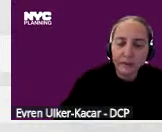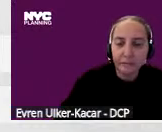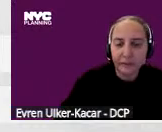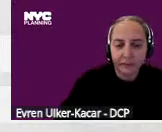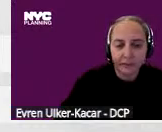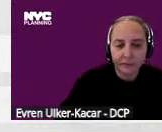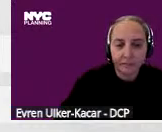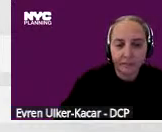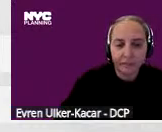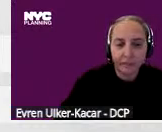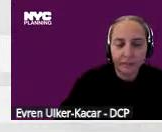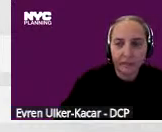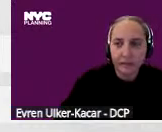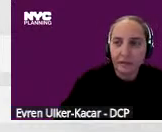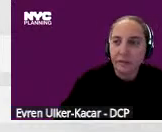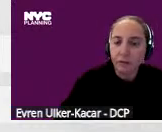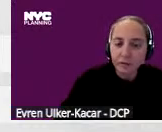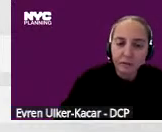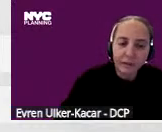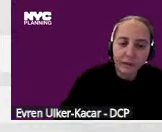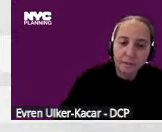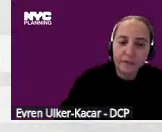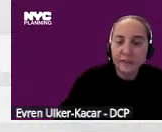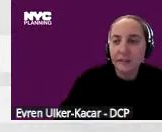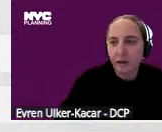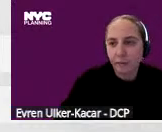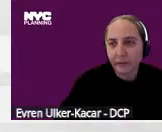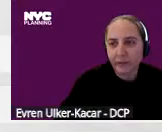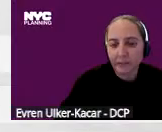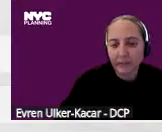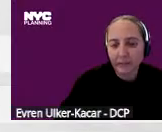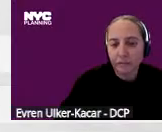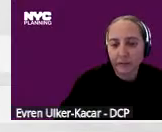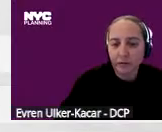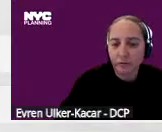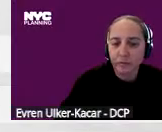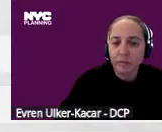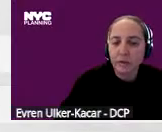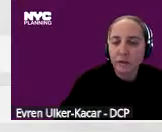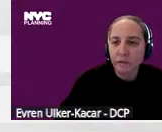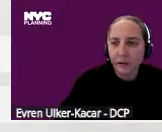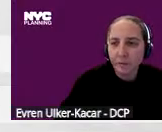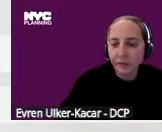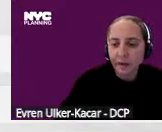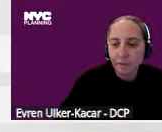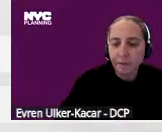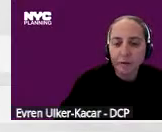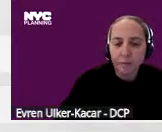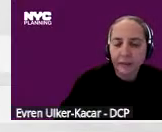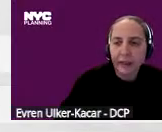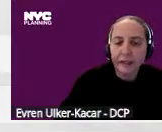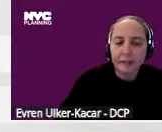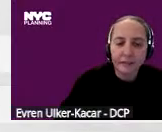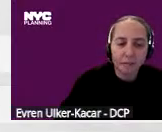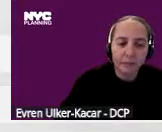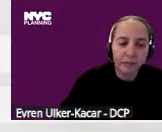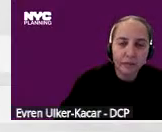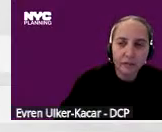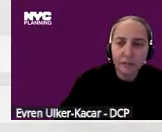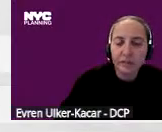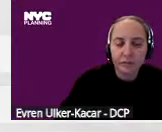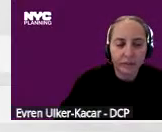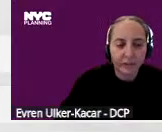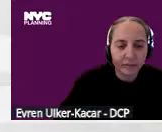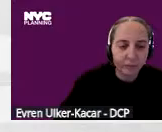all speakers. We also welcome written comments and testimony through 5 p.m. Monday, December